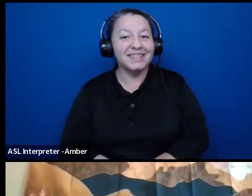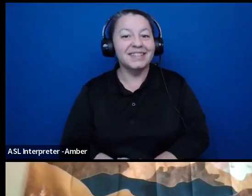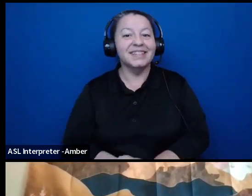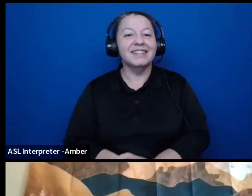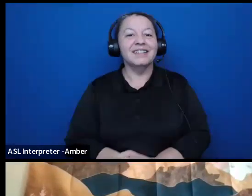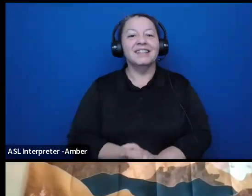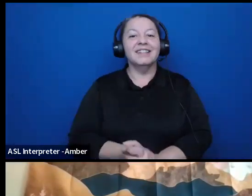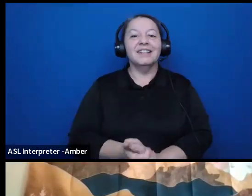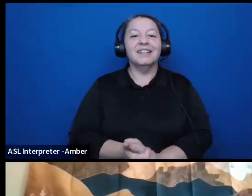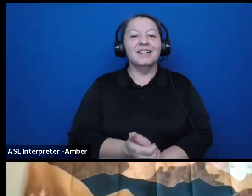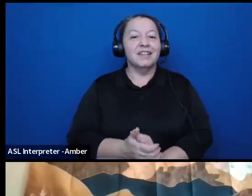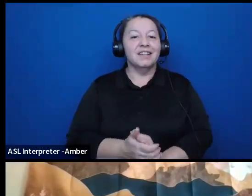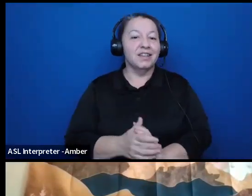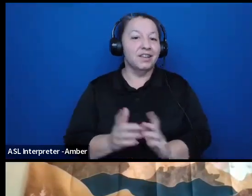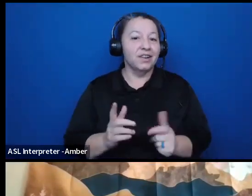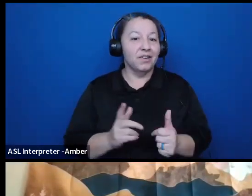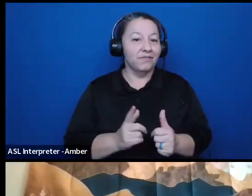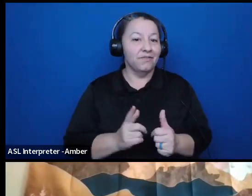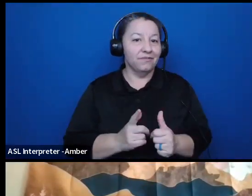everyone.